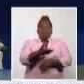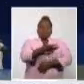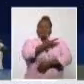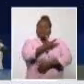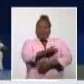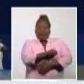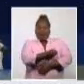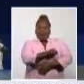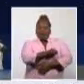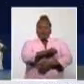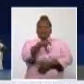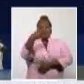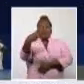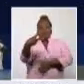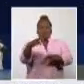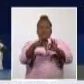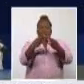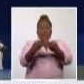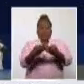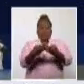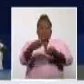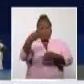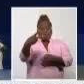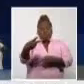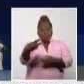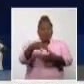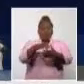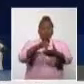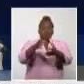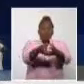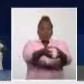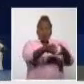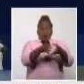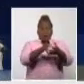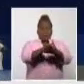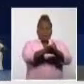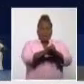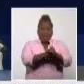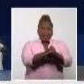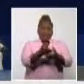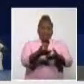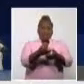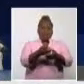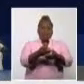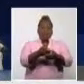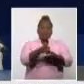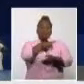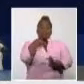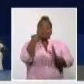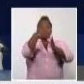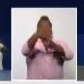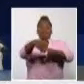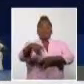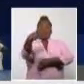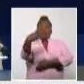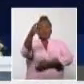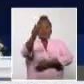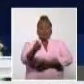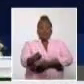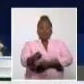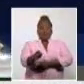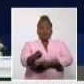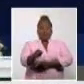One is a 79-year-old female patient from Havana, from Marianao municipality, who presented a